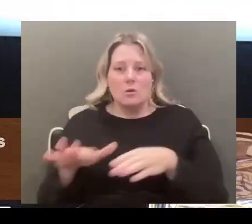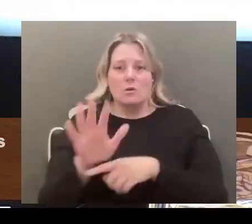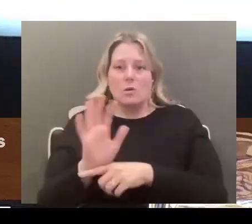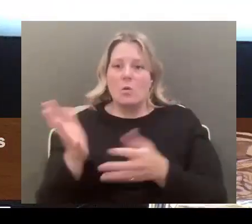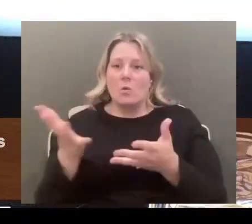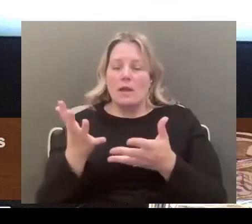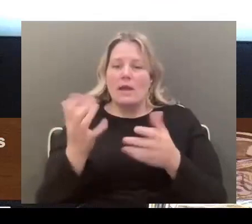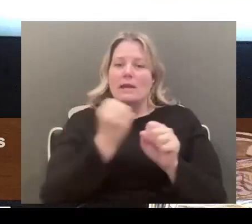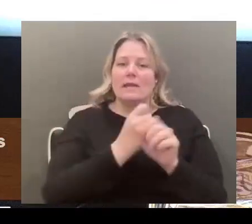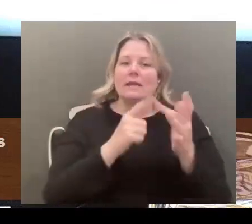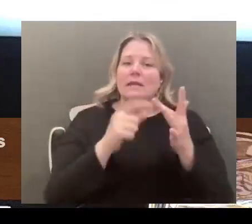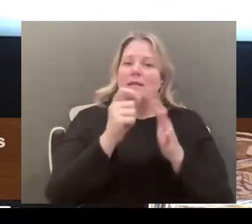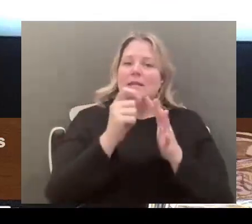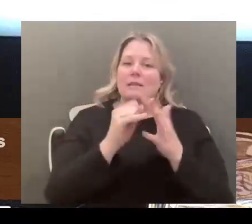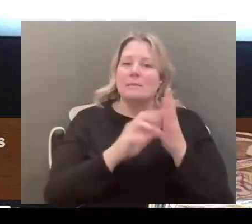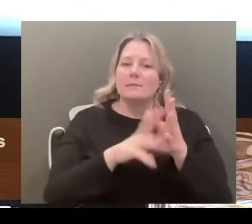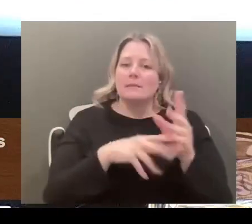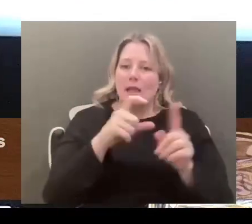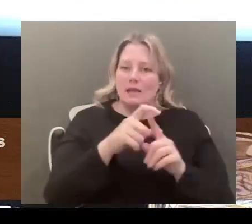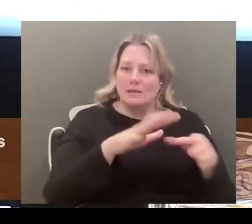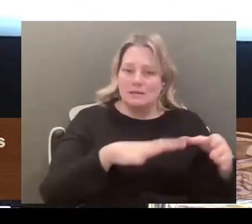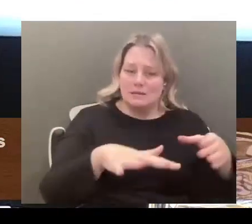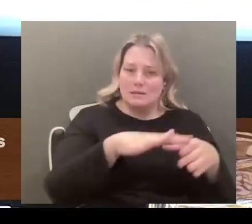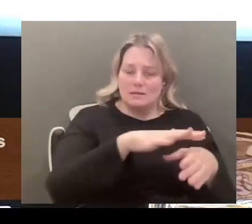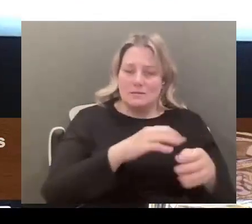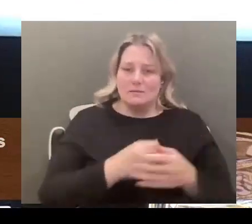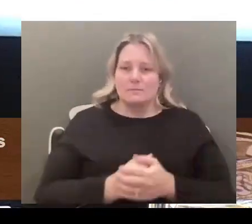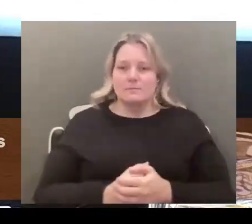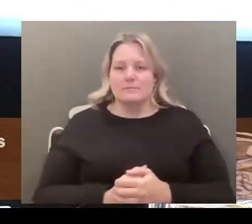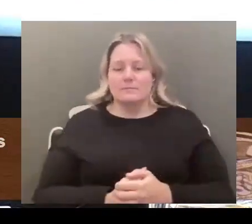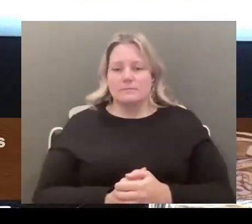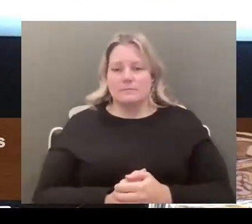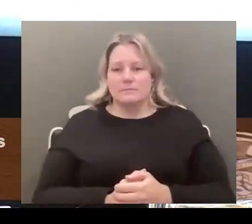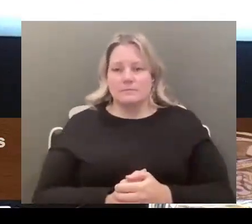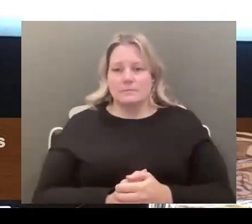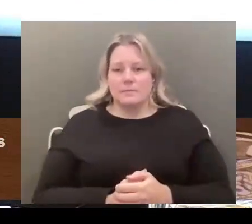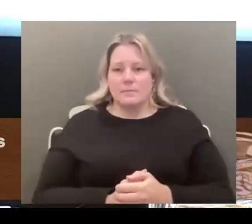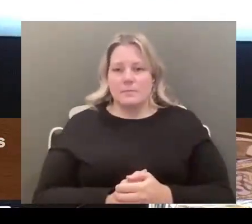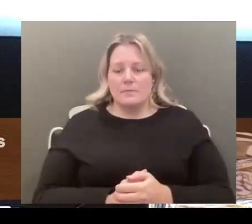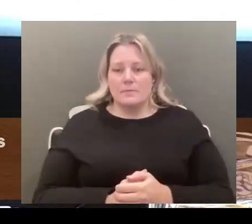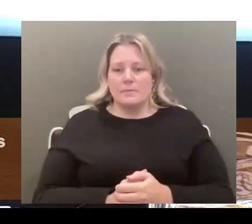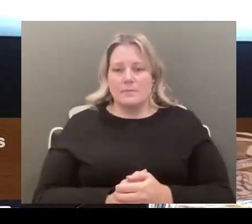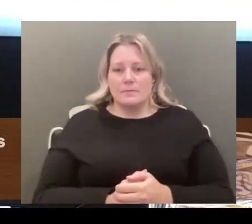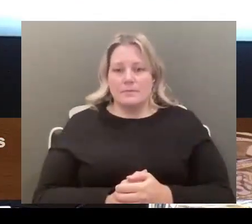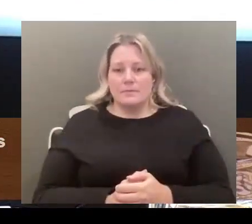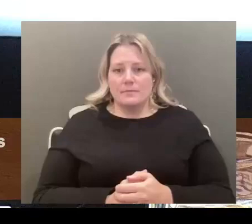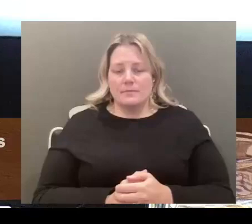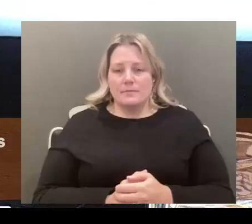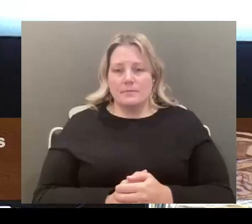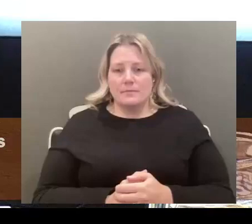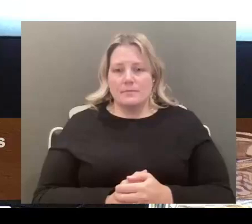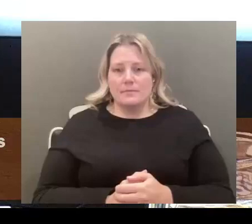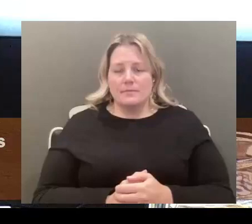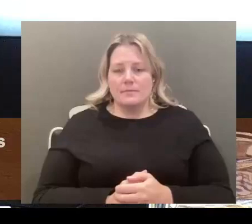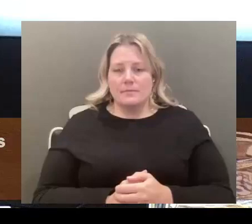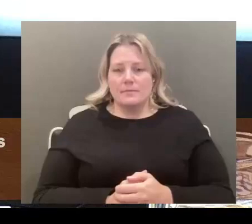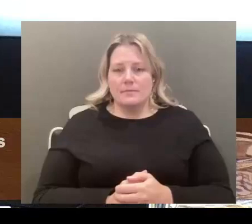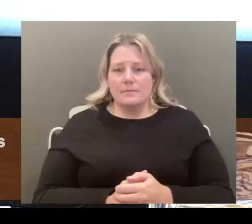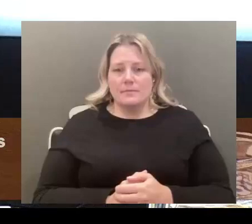region. There we have, if you like, we have a different